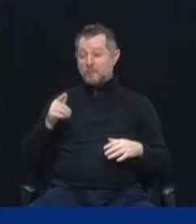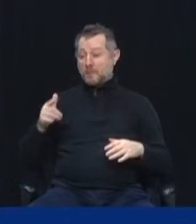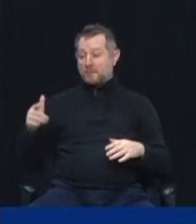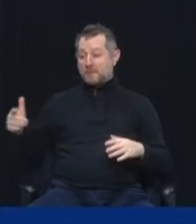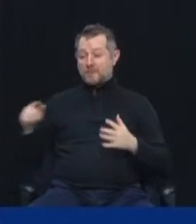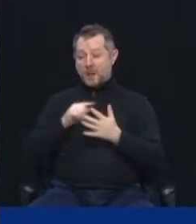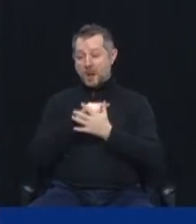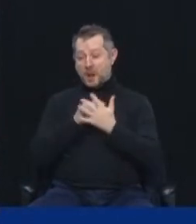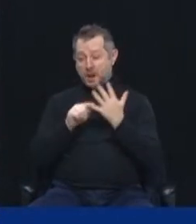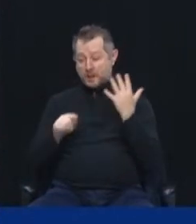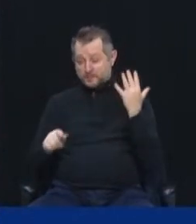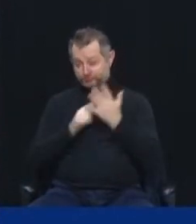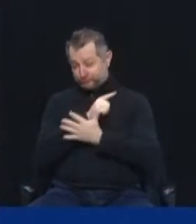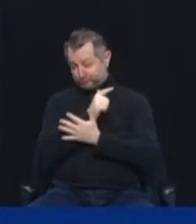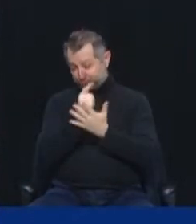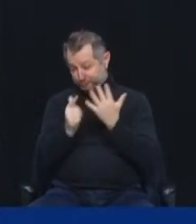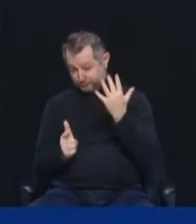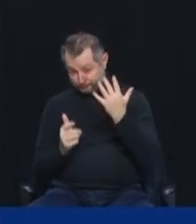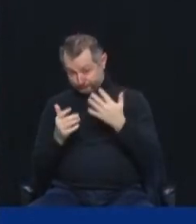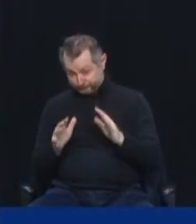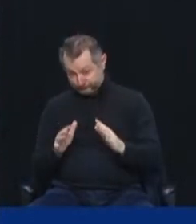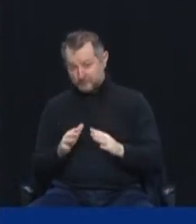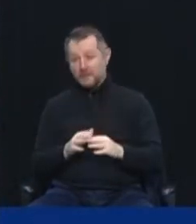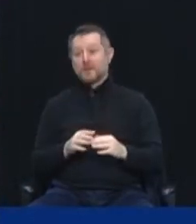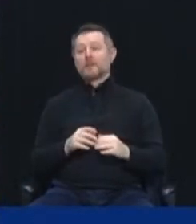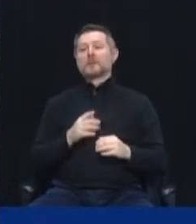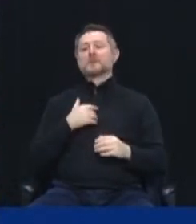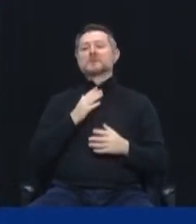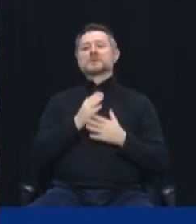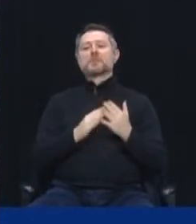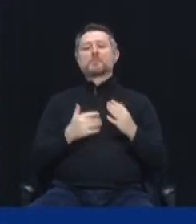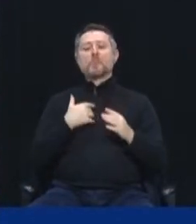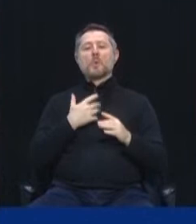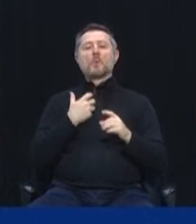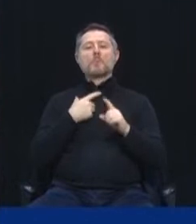Inez. Let me make a couple of points, if I can, today.